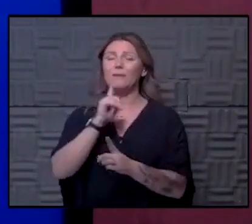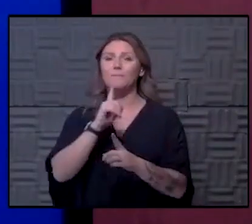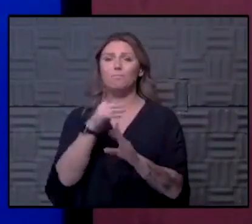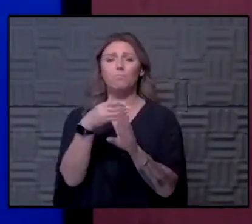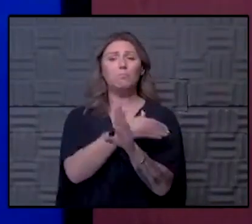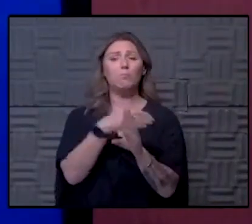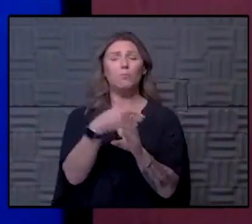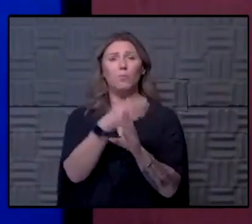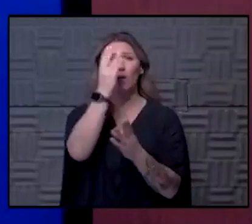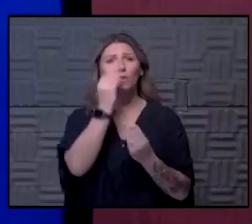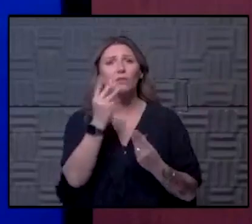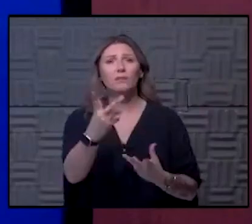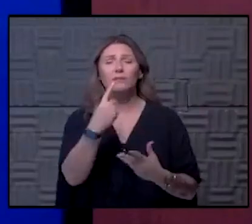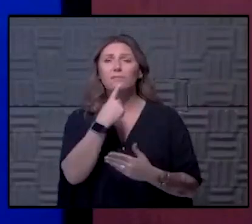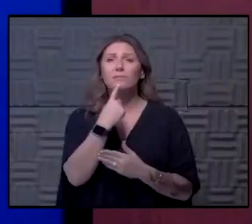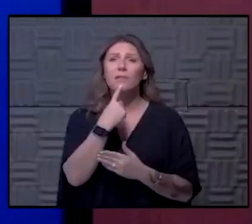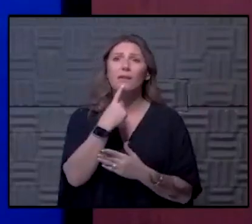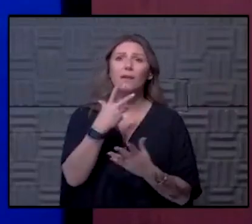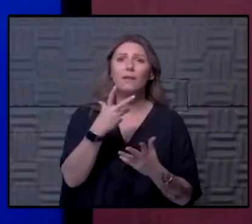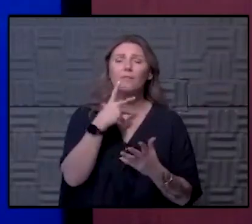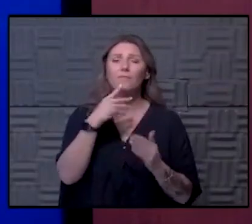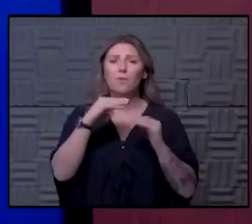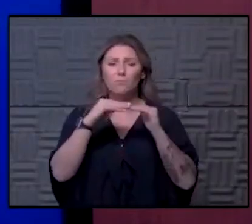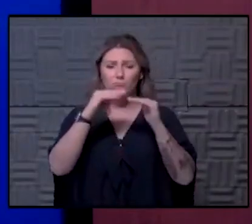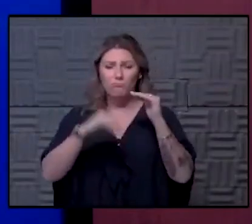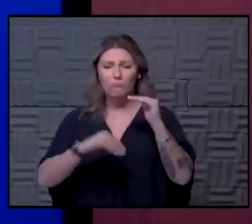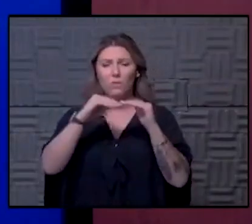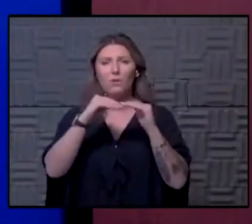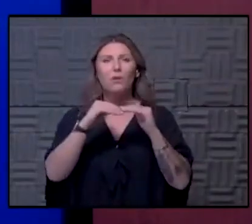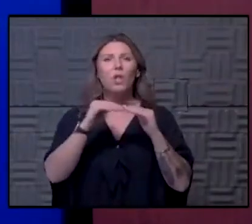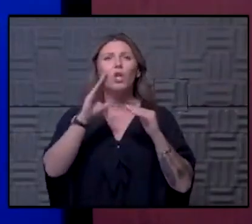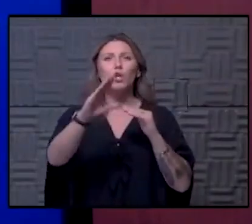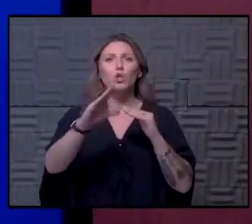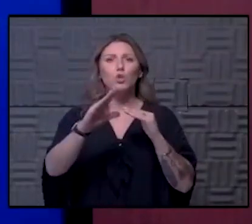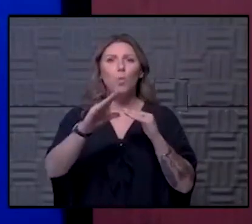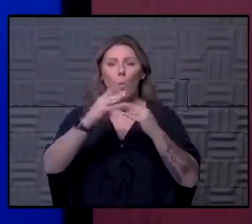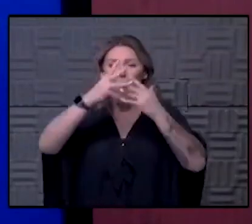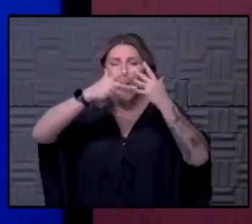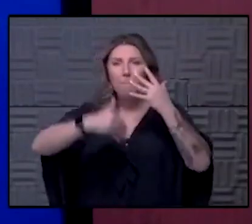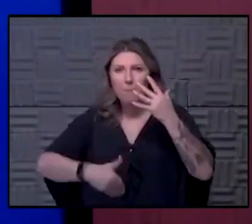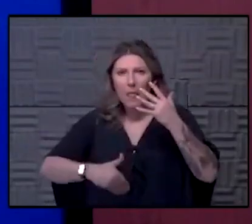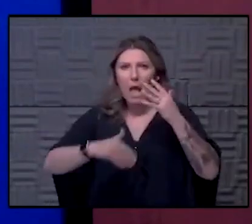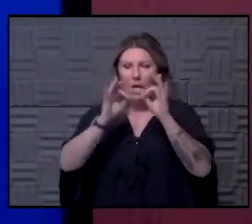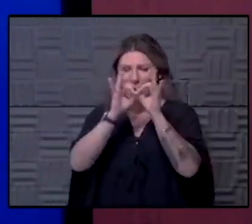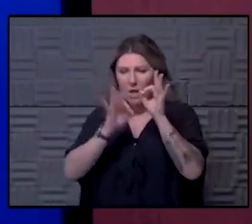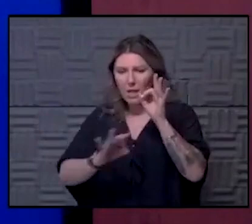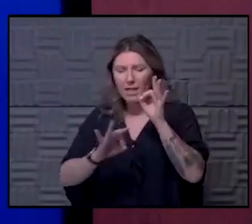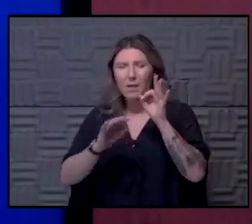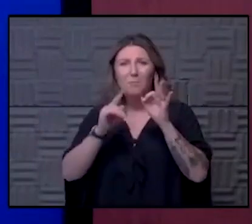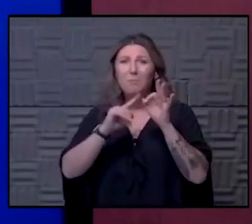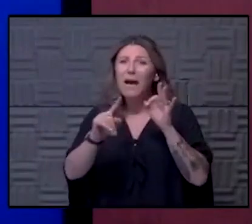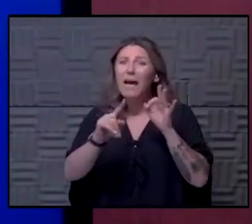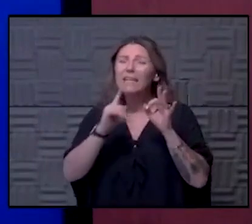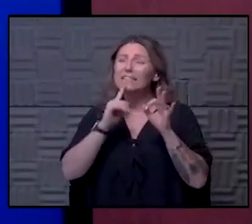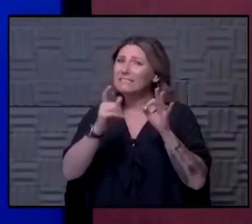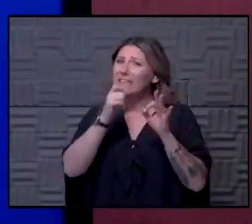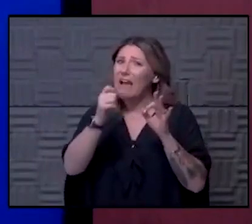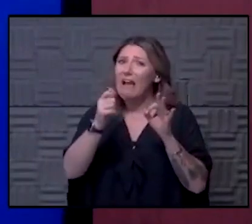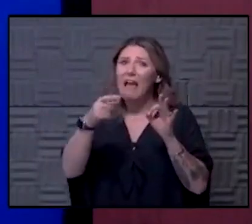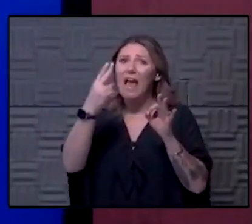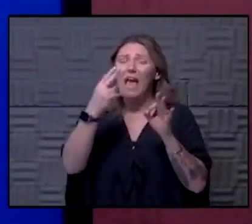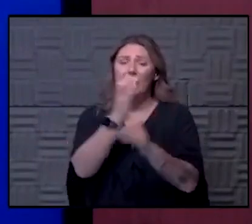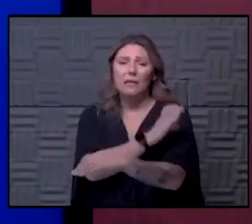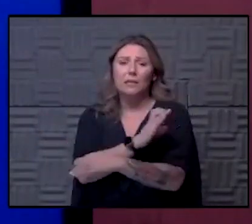preliminary data saying there's a drop in the number of platelets after a Pfizer-Moderna vaccine, but they're very slight and not